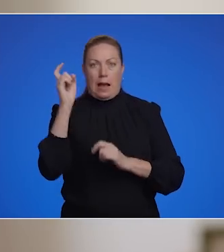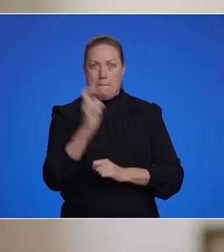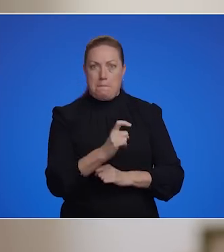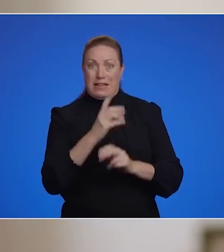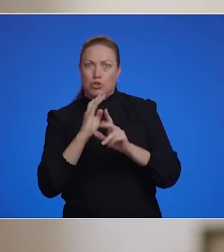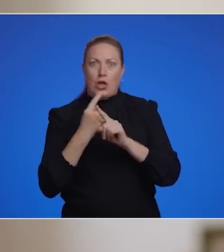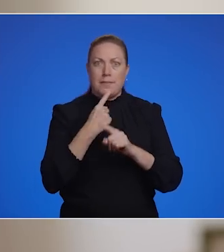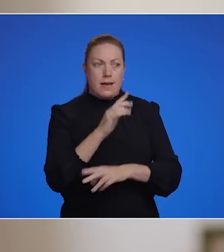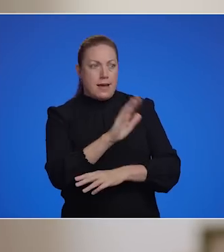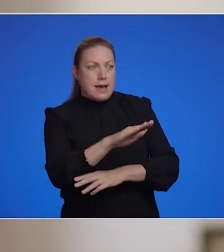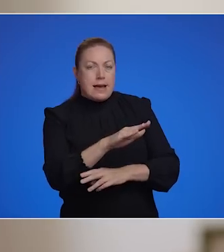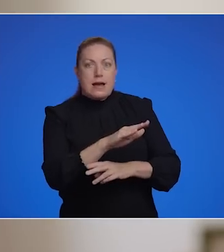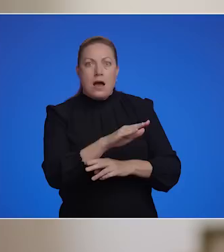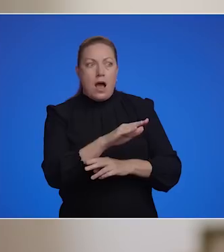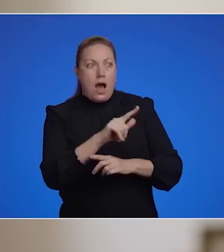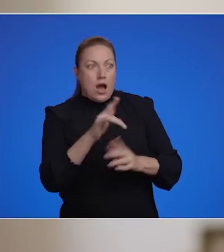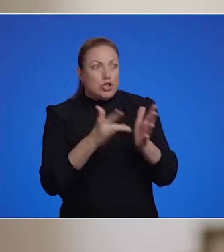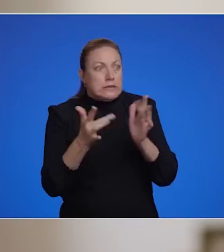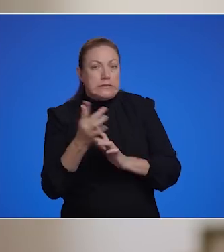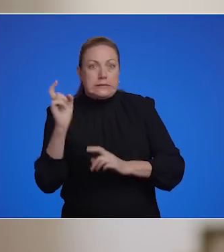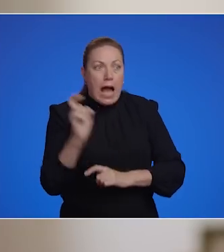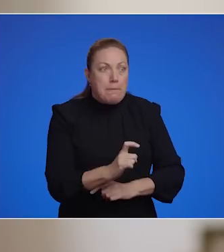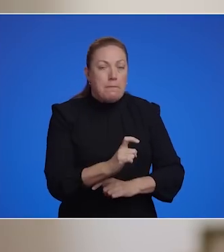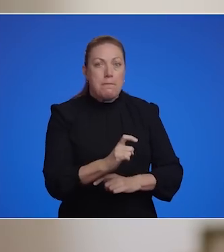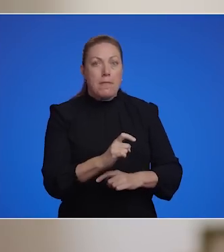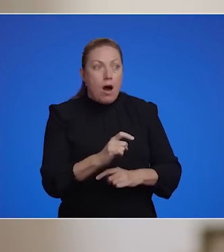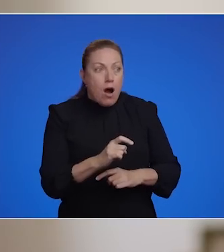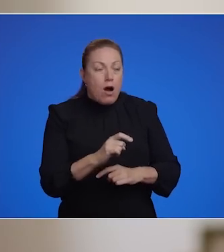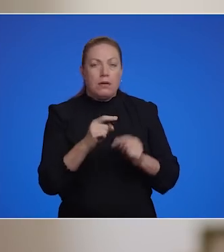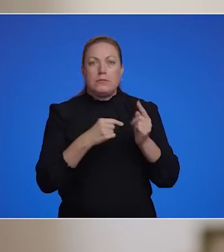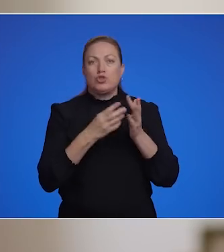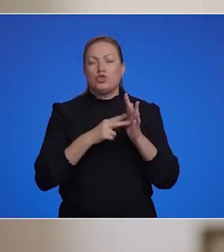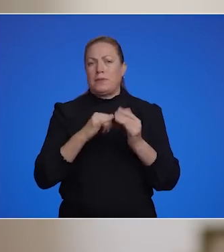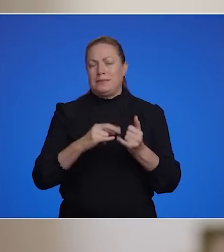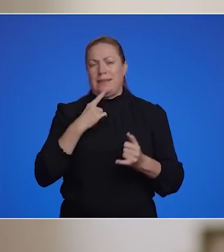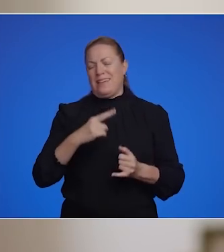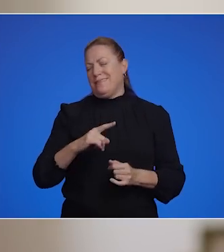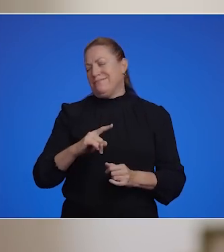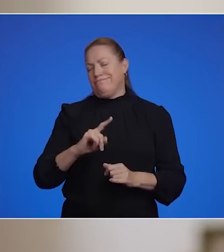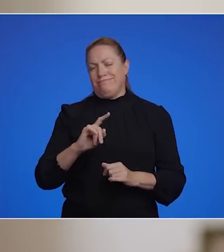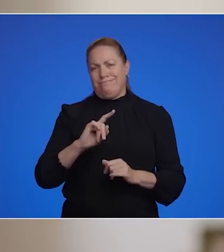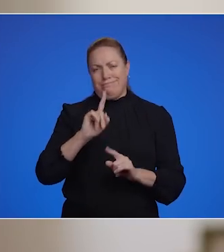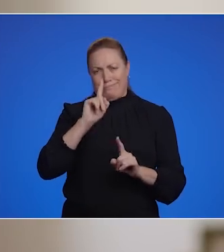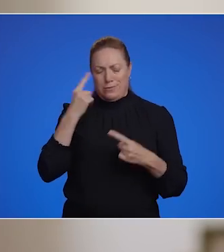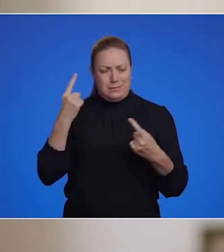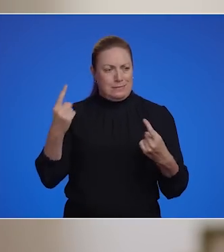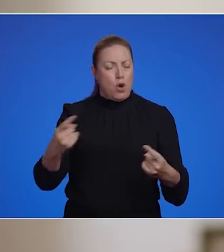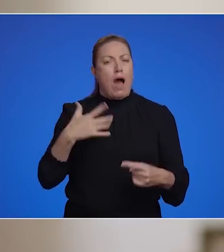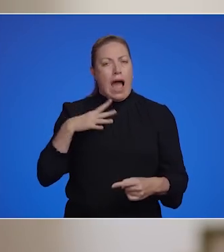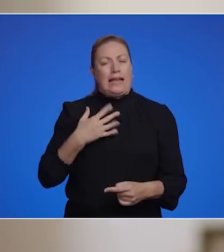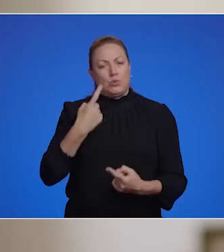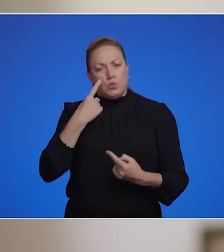Lord," he answered, "Unless I see the holes that the nails made in his hands and can put my finger into the holes they